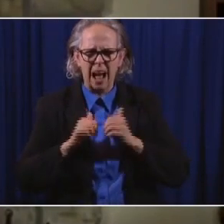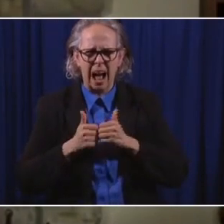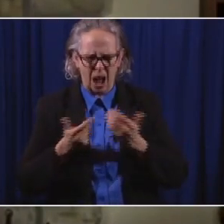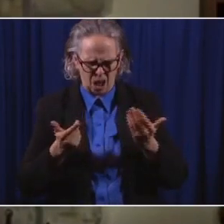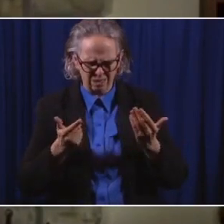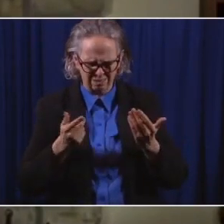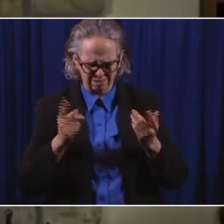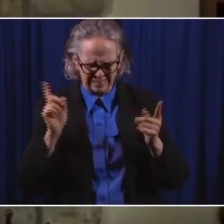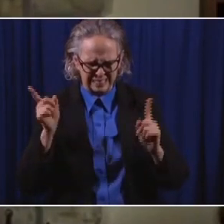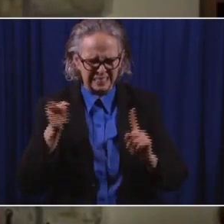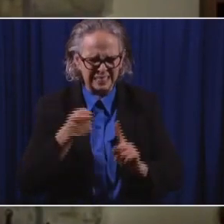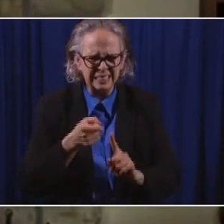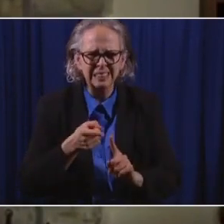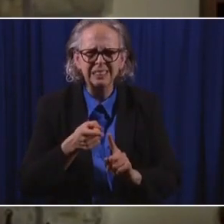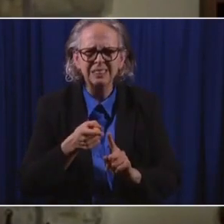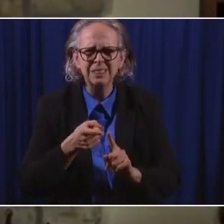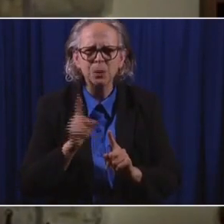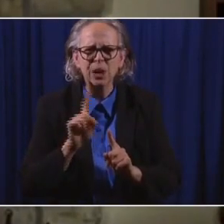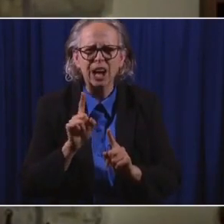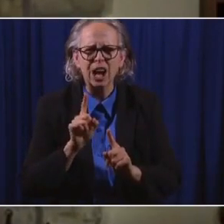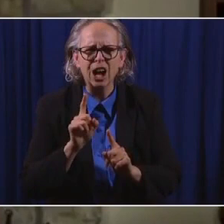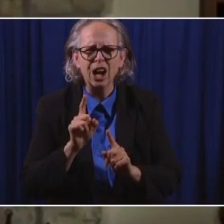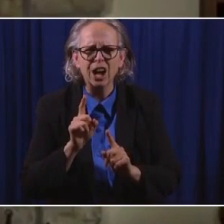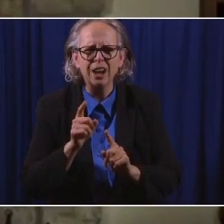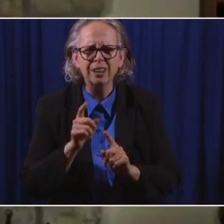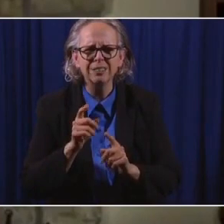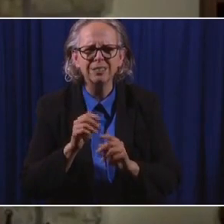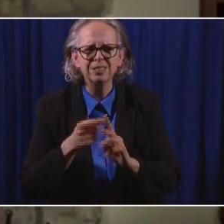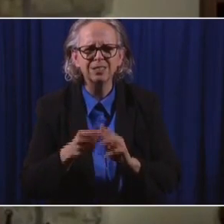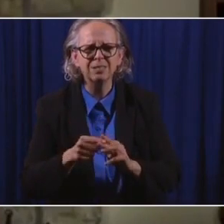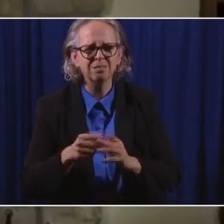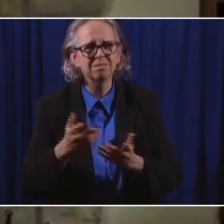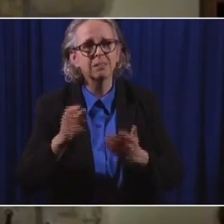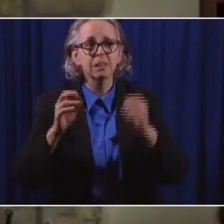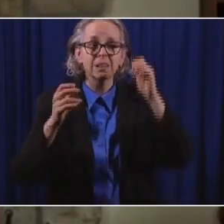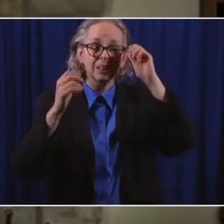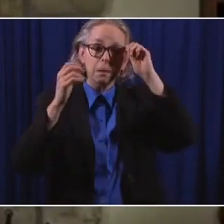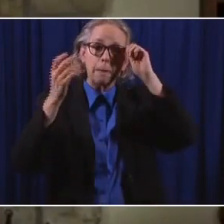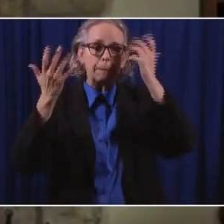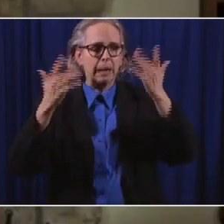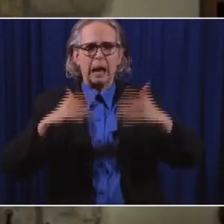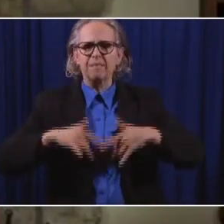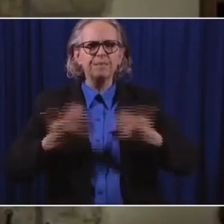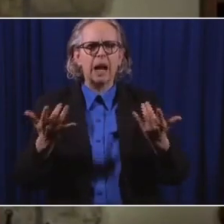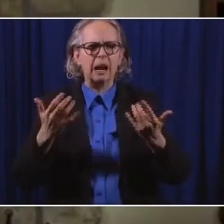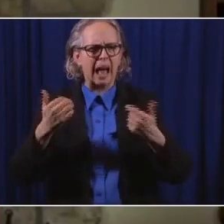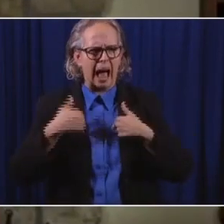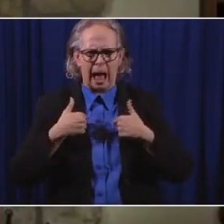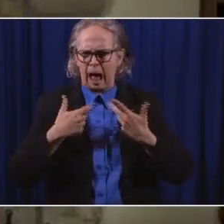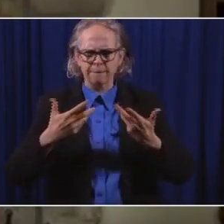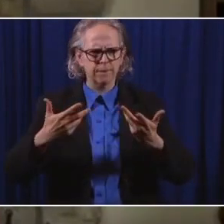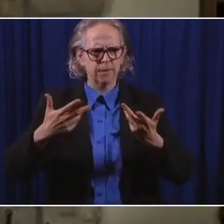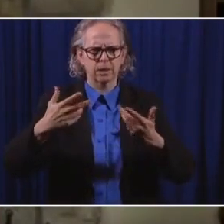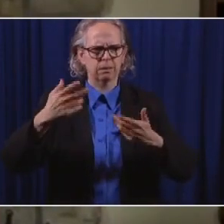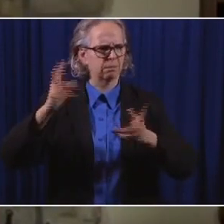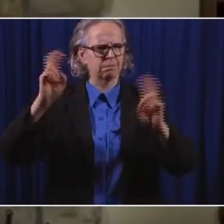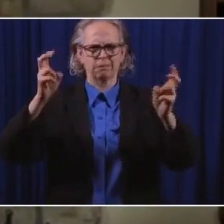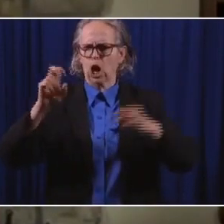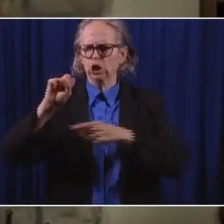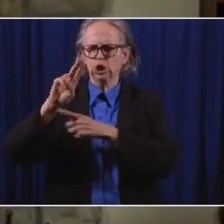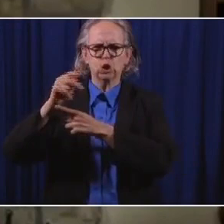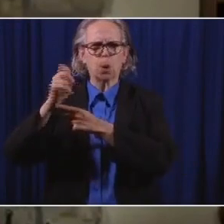So, unless it's a big super spreader event, many times it is impossible to know for